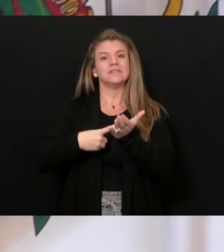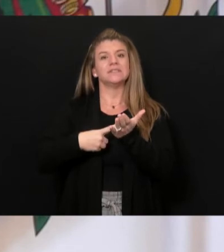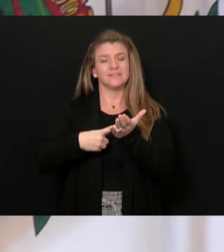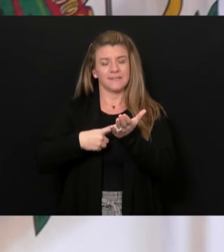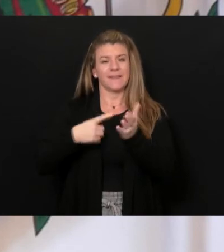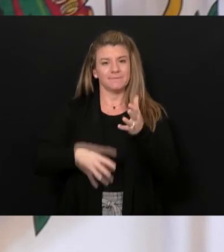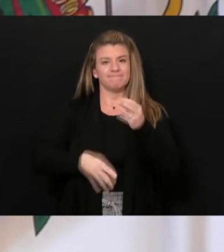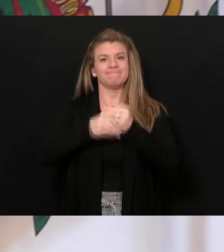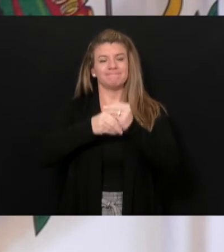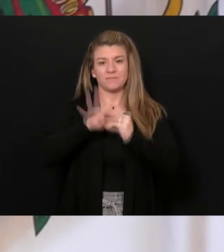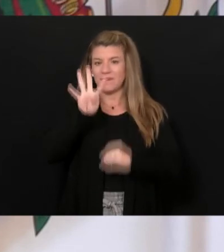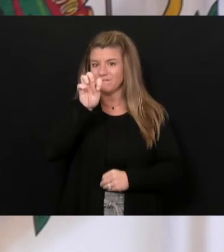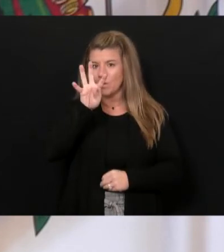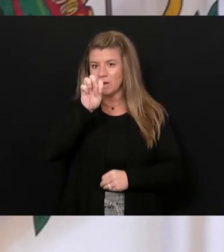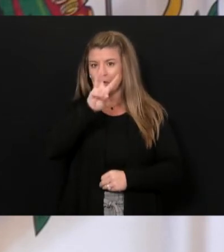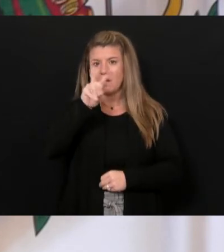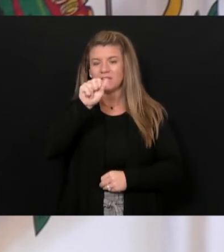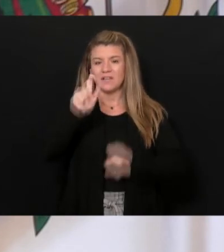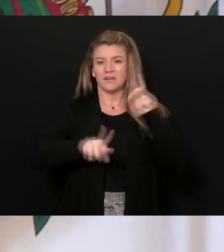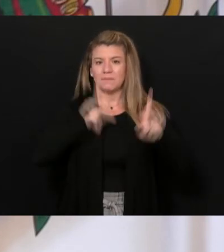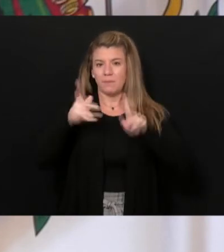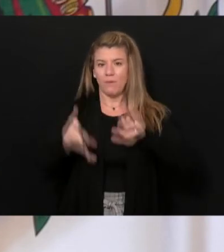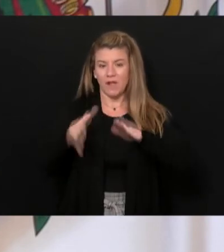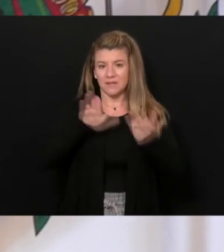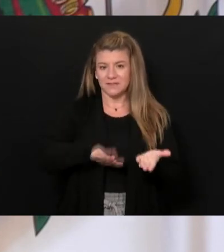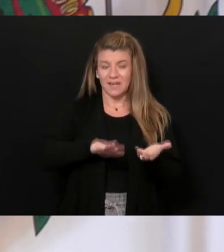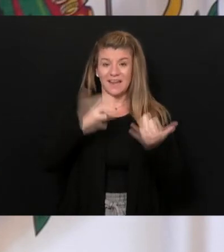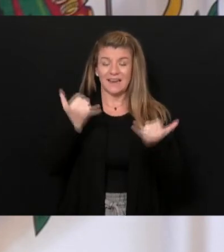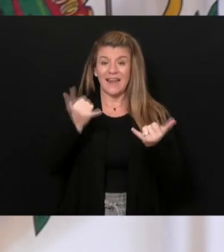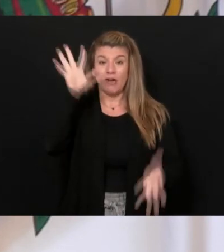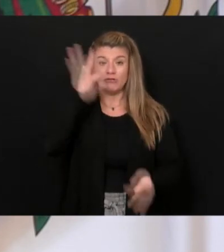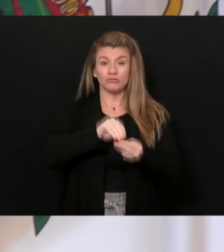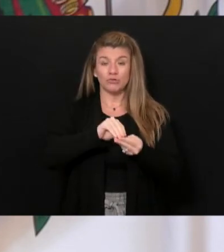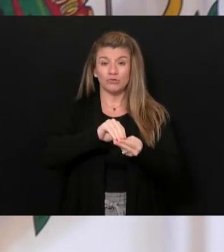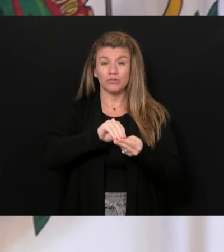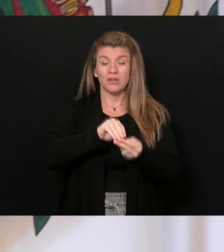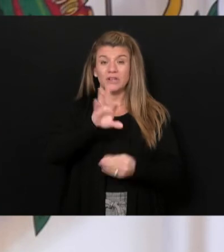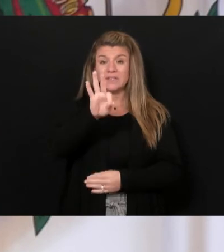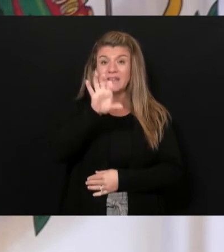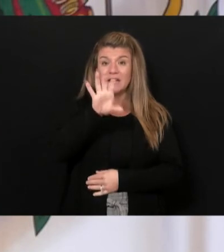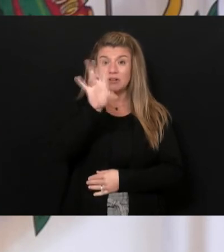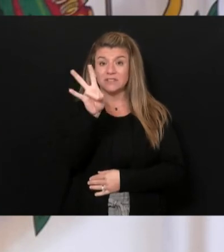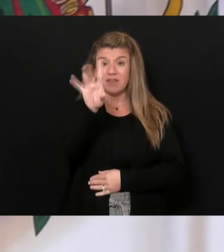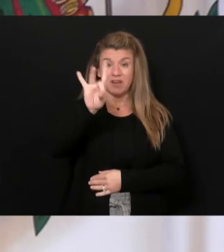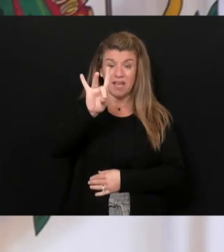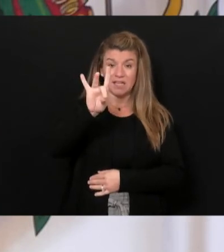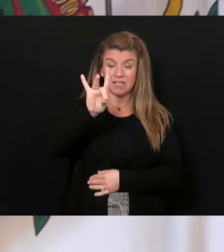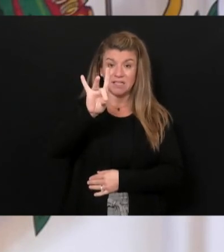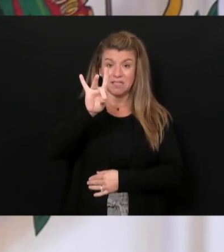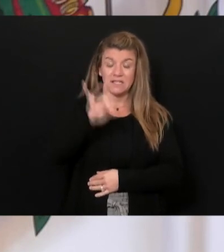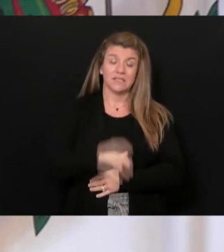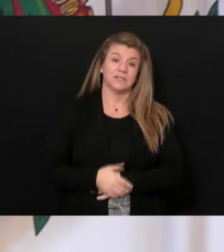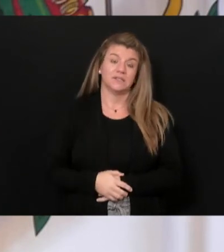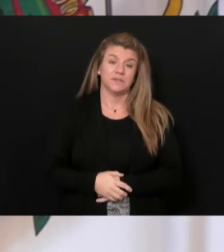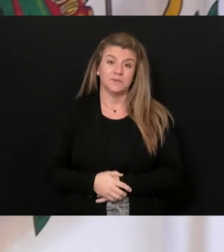40 West Virginians we've lost. The death toll in West Virginia is now 978.